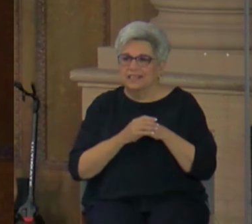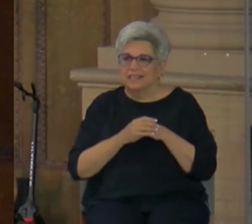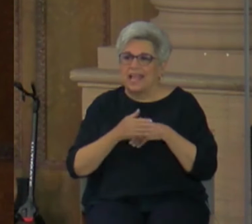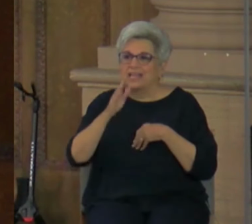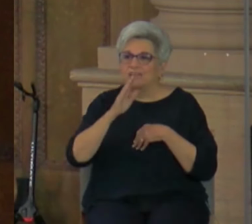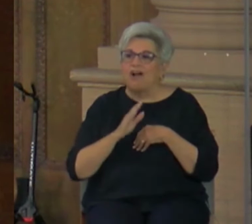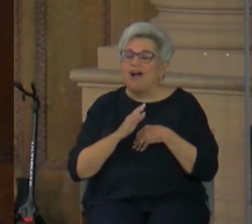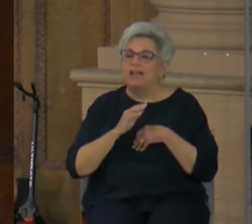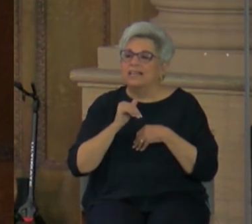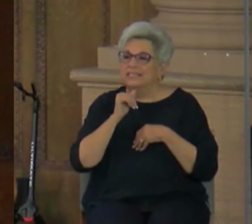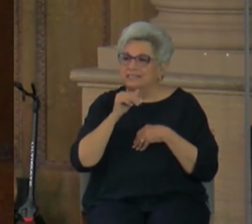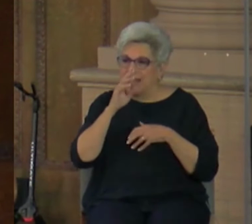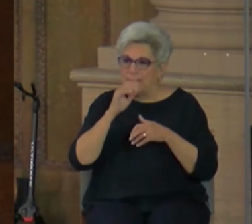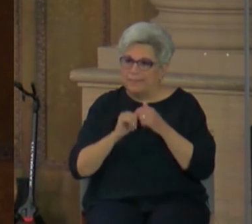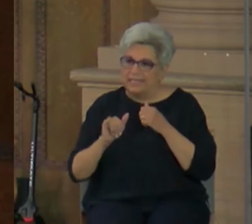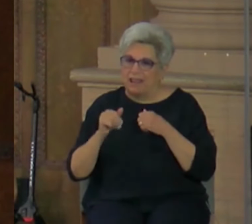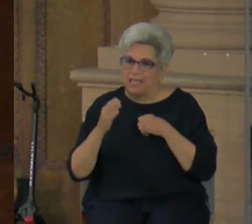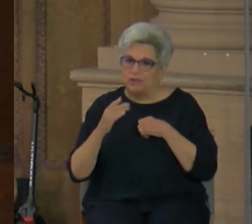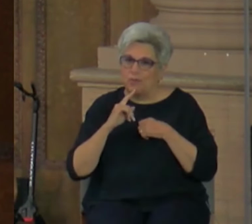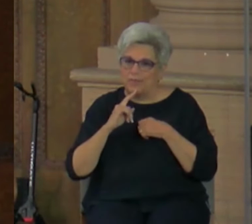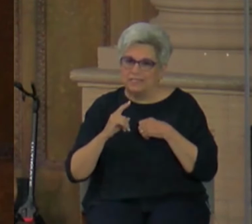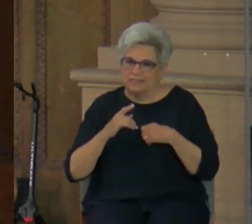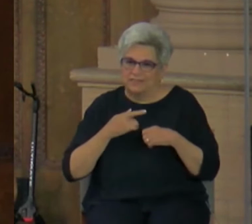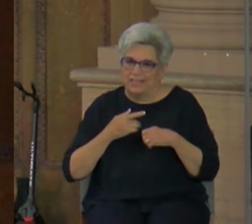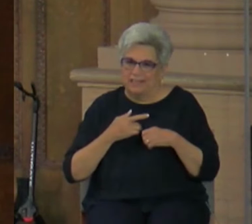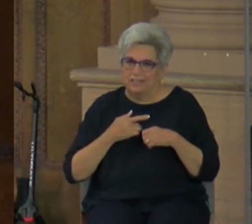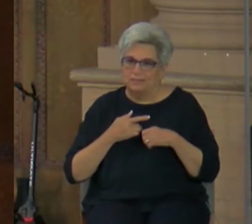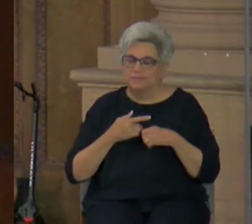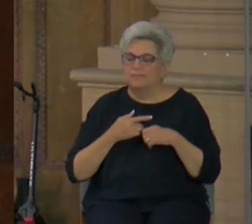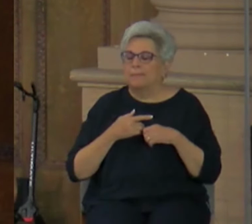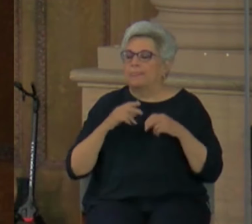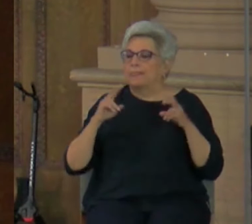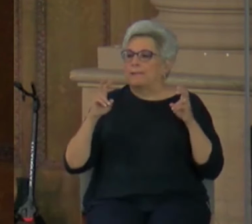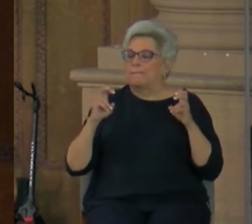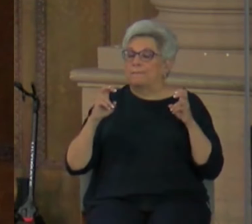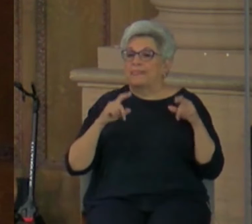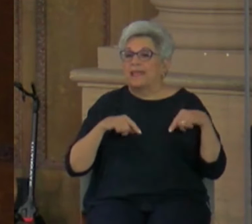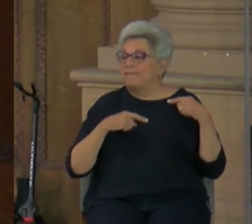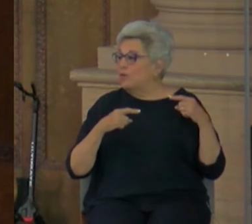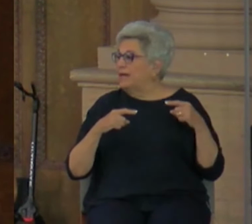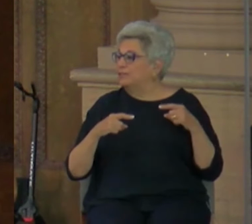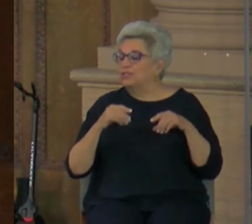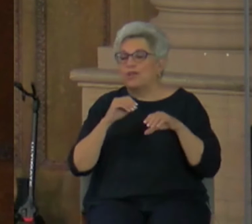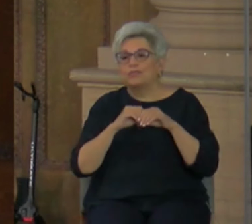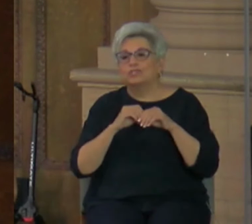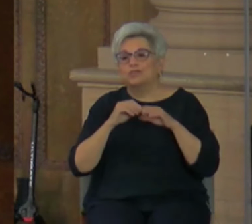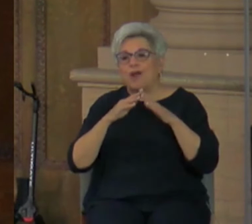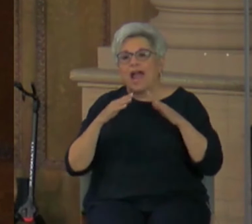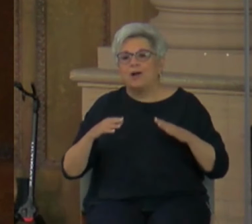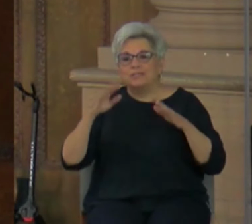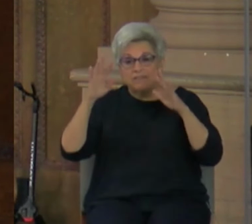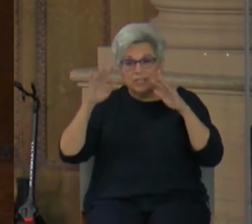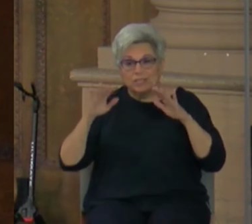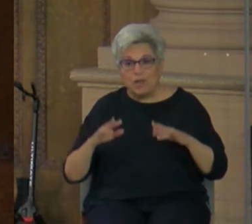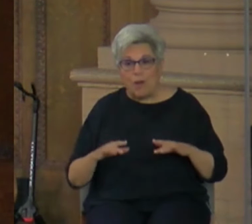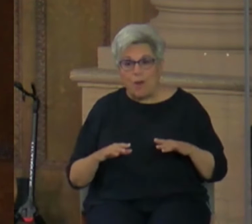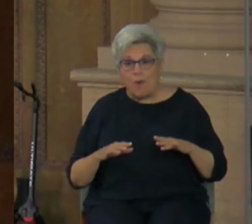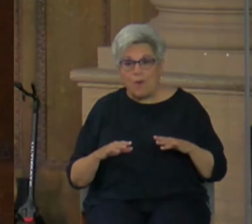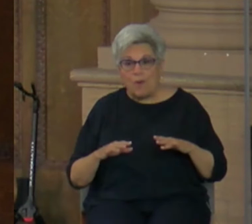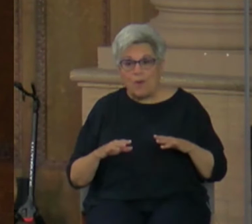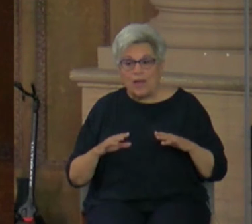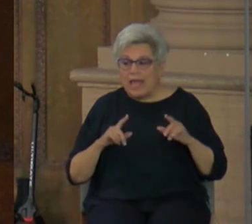is. And so Job 38, verse 22, he says, "Have you entered the storehouses of the snow? Or